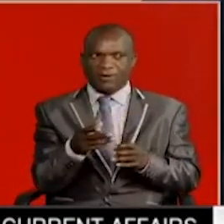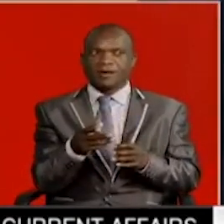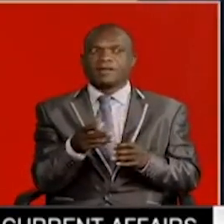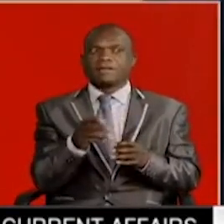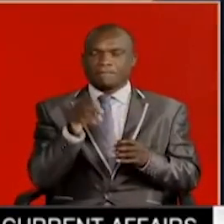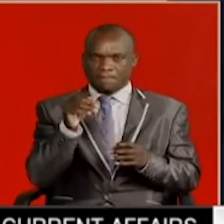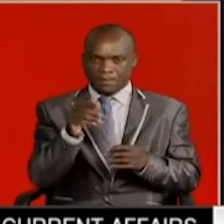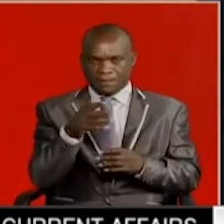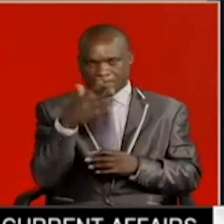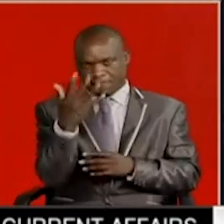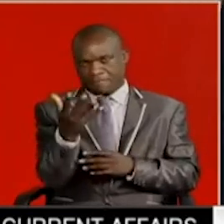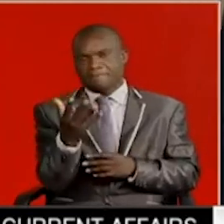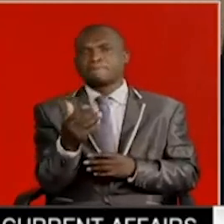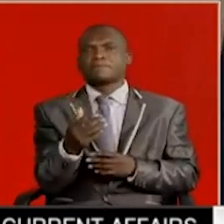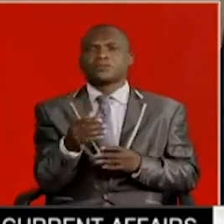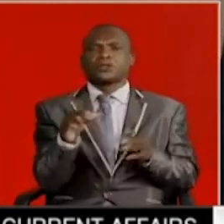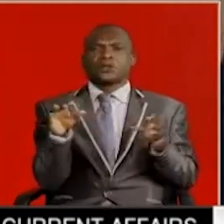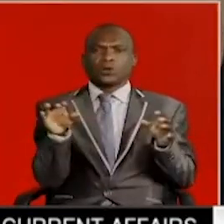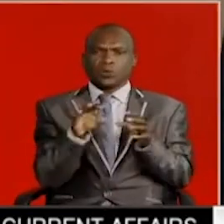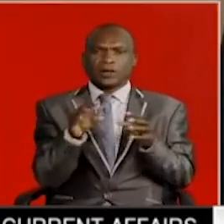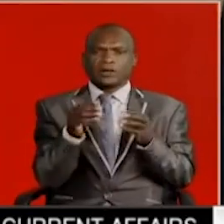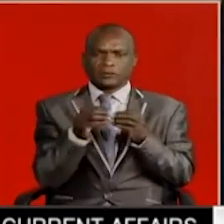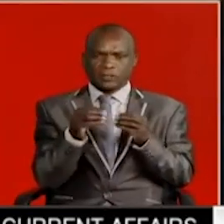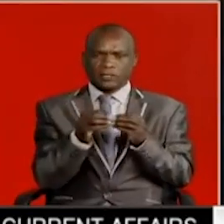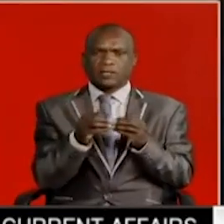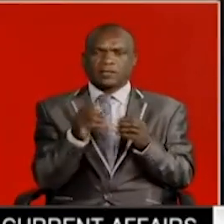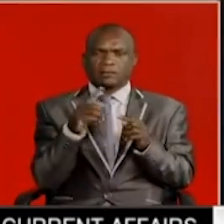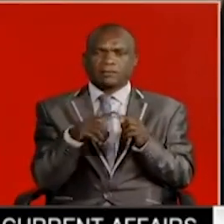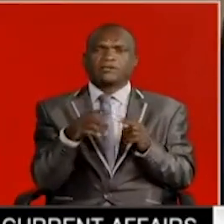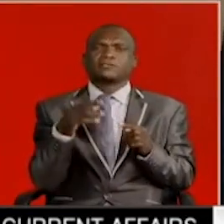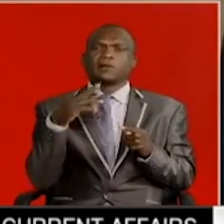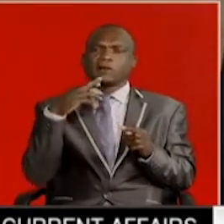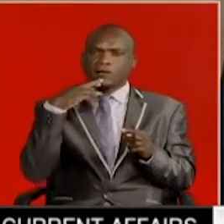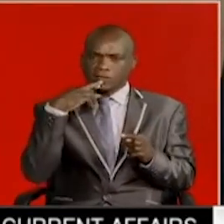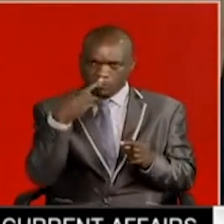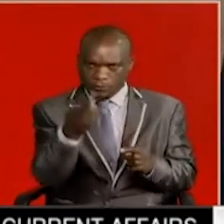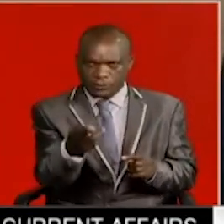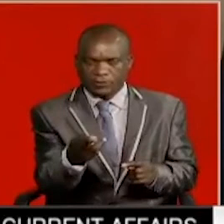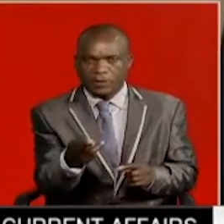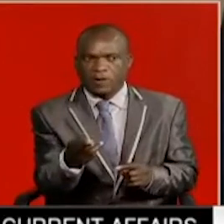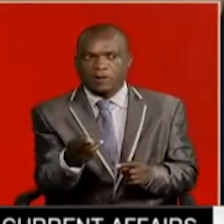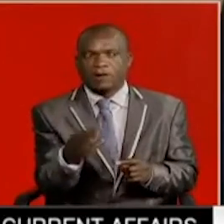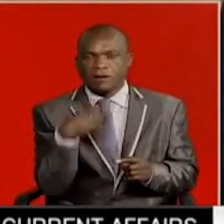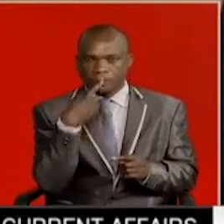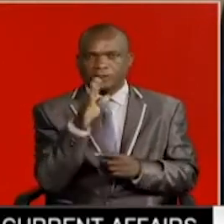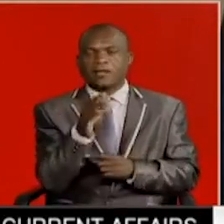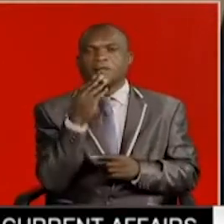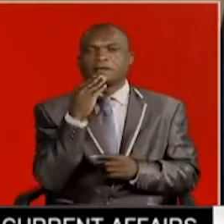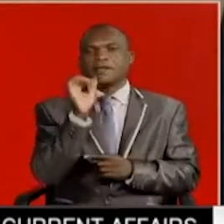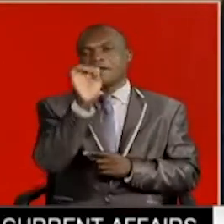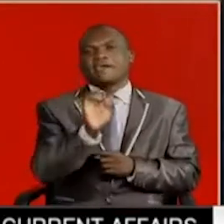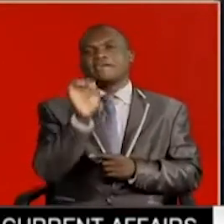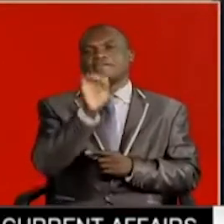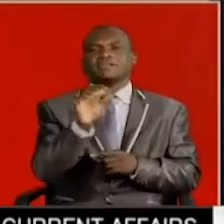Five, consolidation and reporting of the number reached will be done on a daily